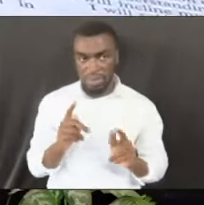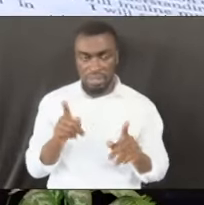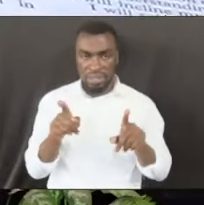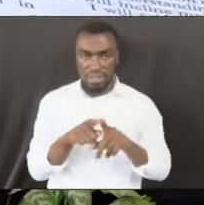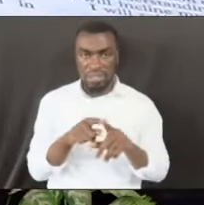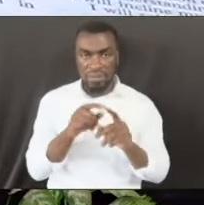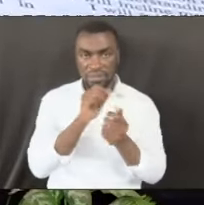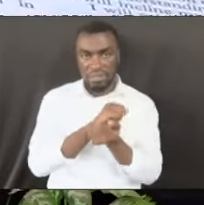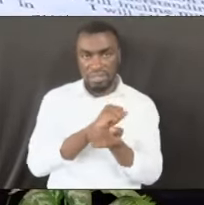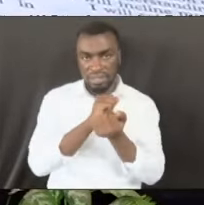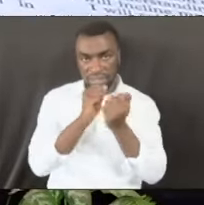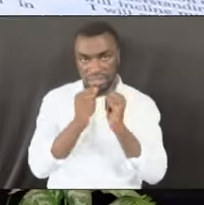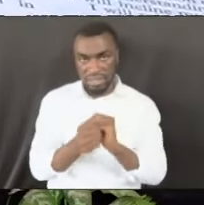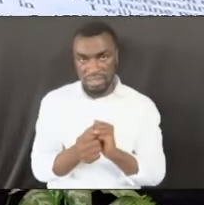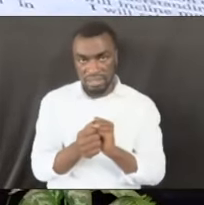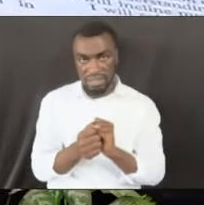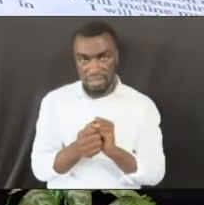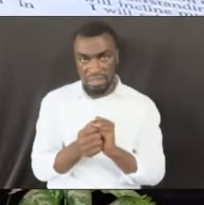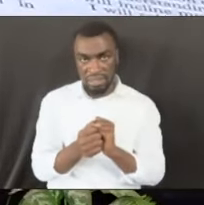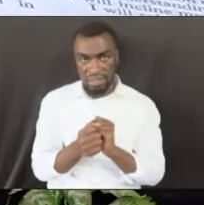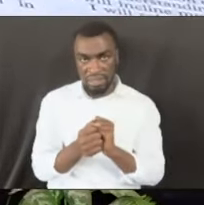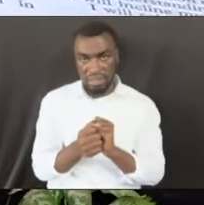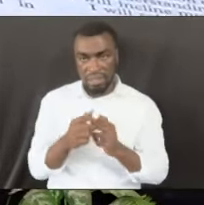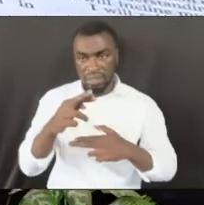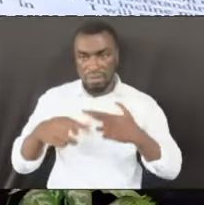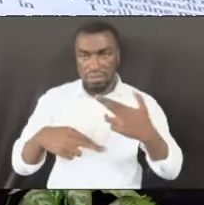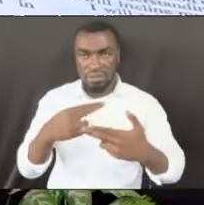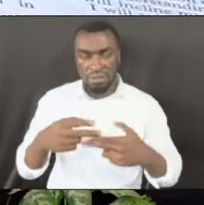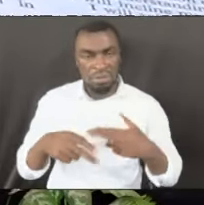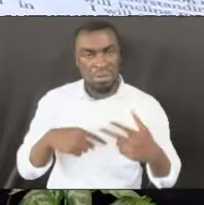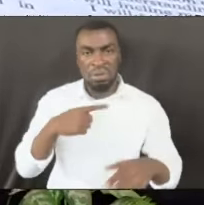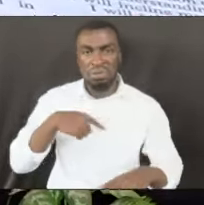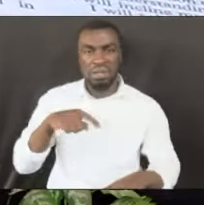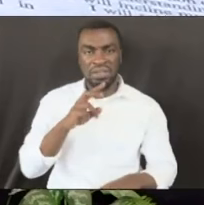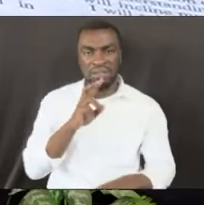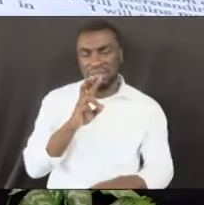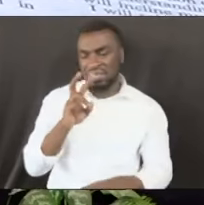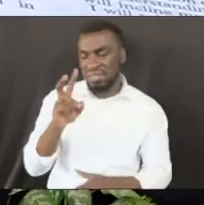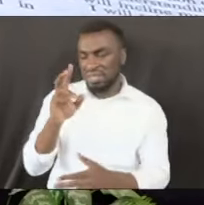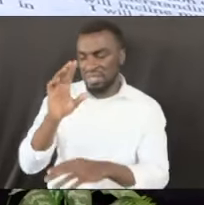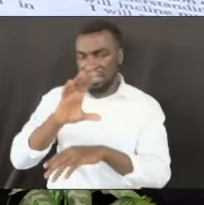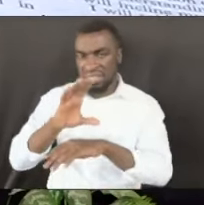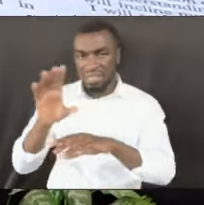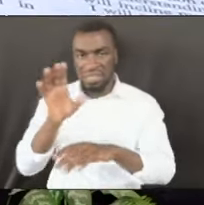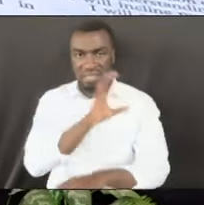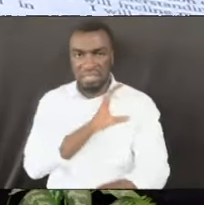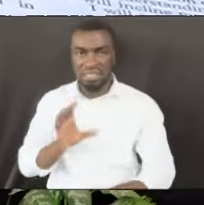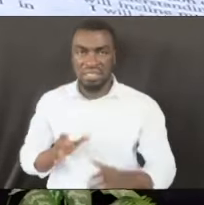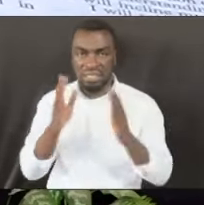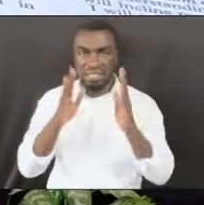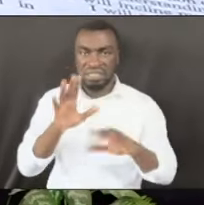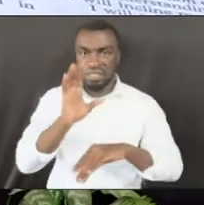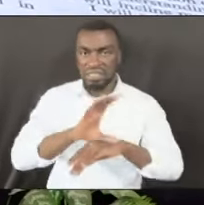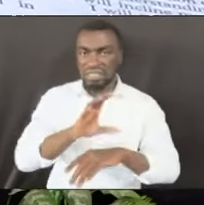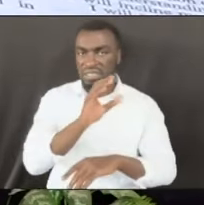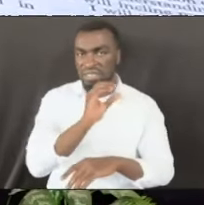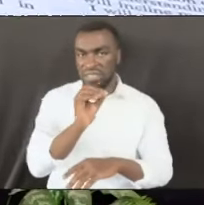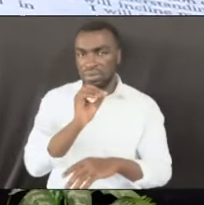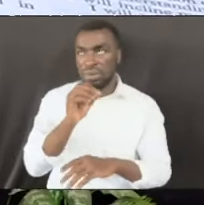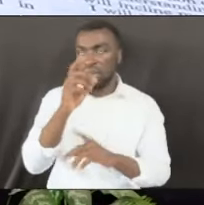revival, as we have not seen even in the Christian church. Why? The word of God is a power.